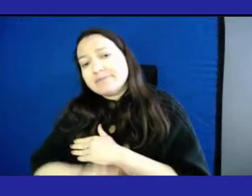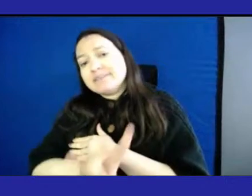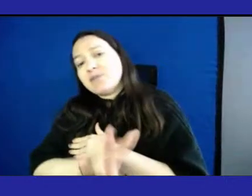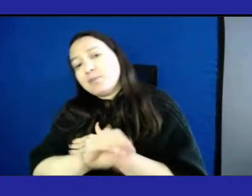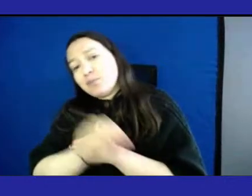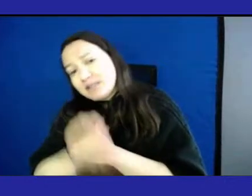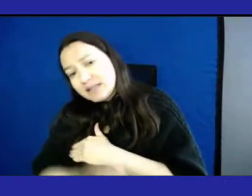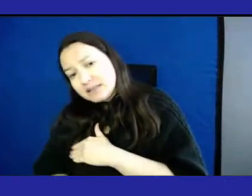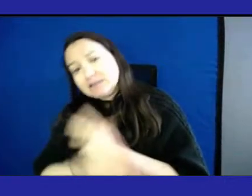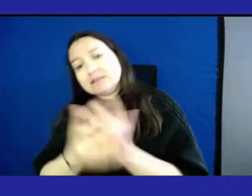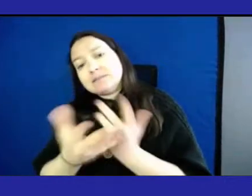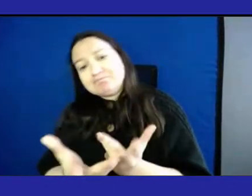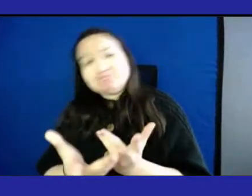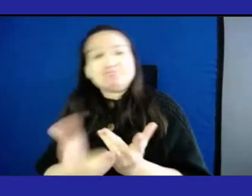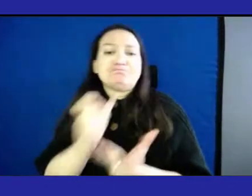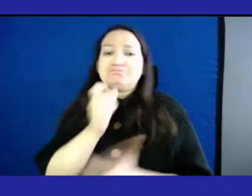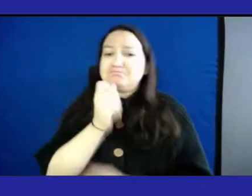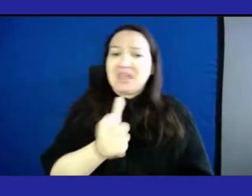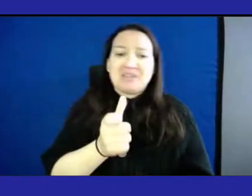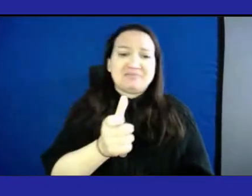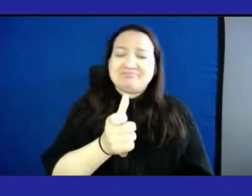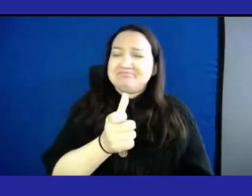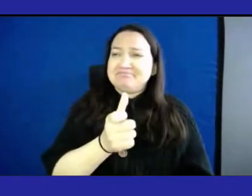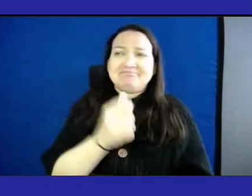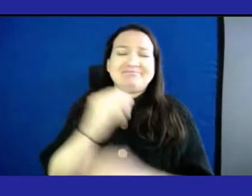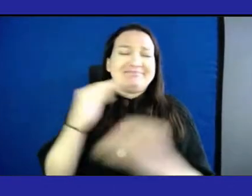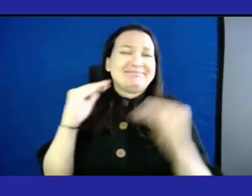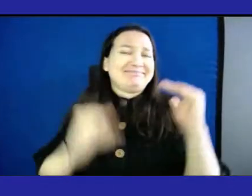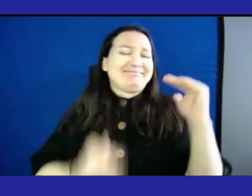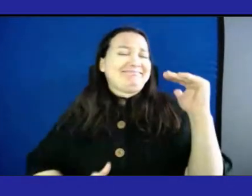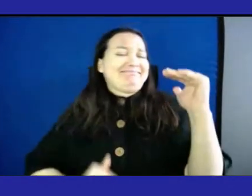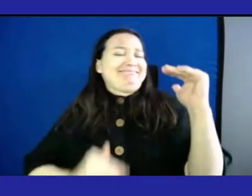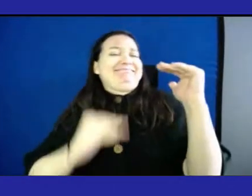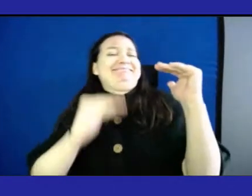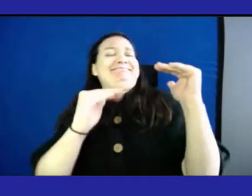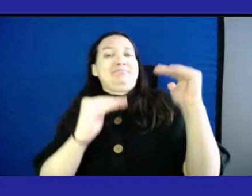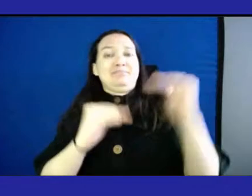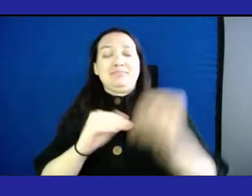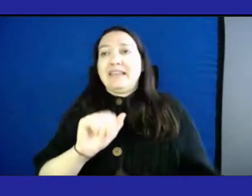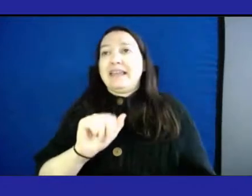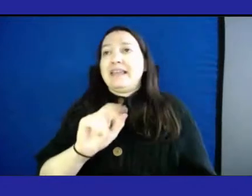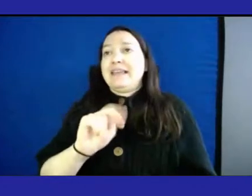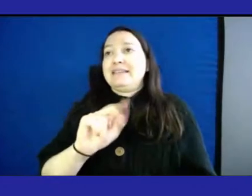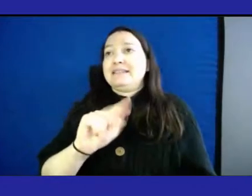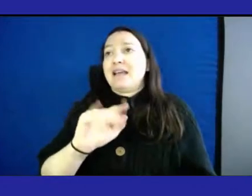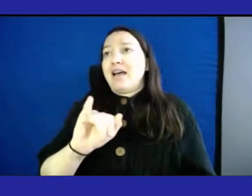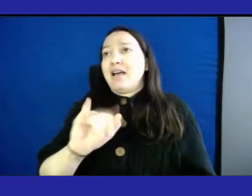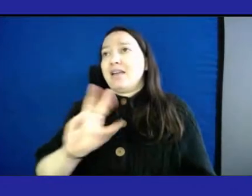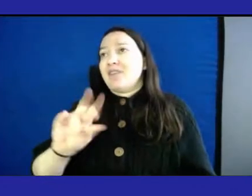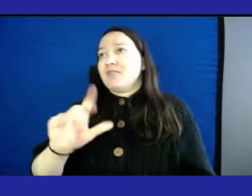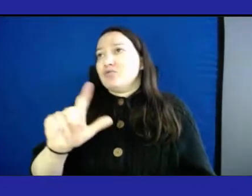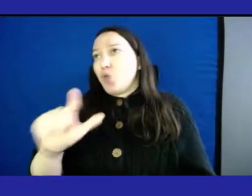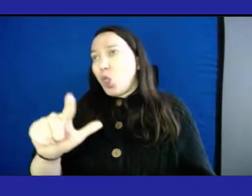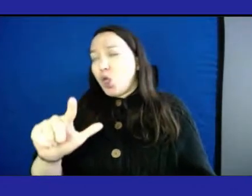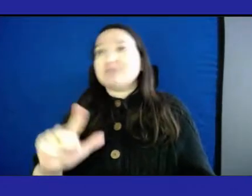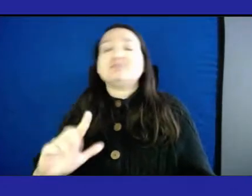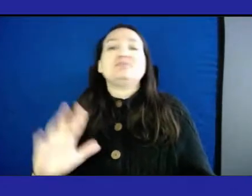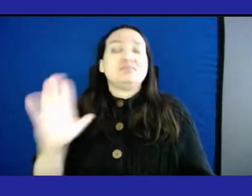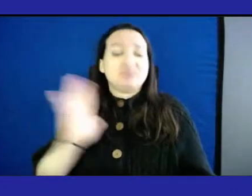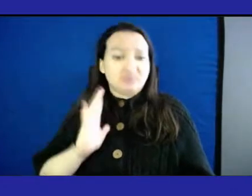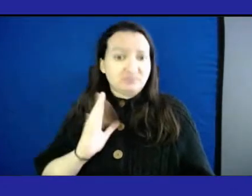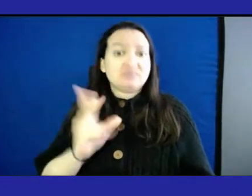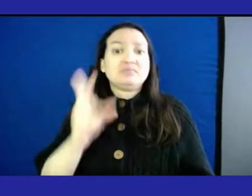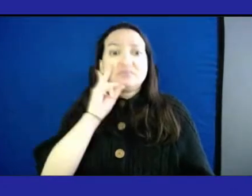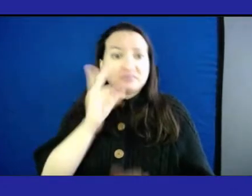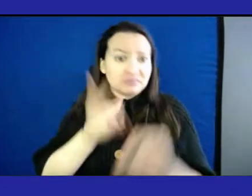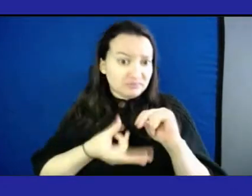So nothing even close. The antivirals, we did see a